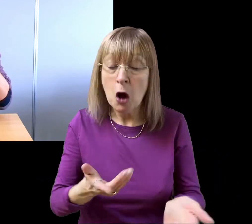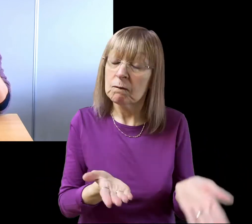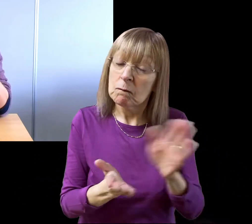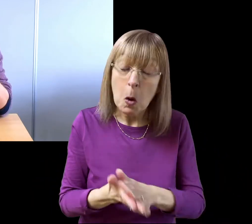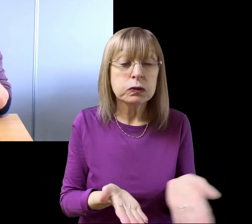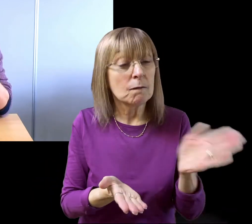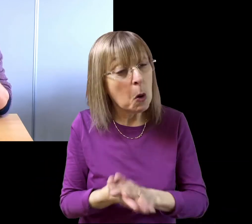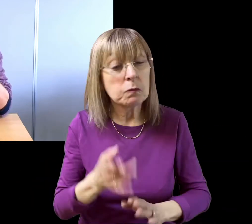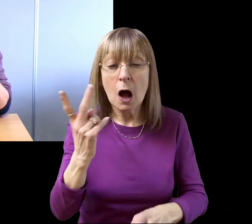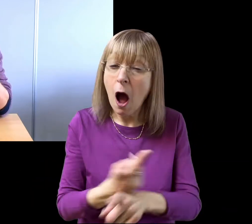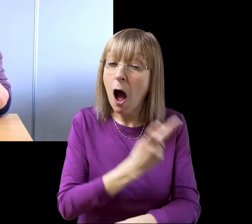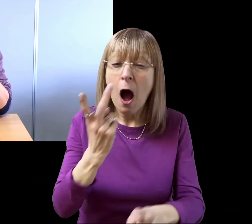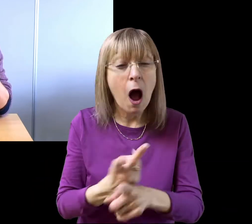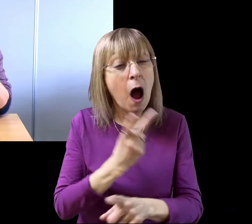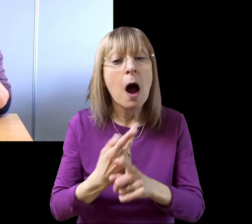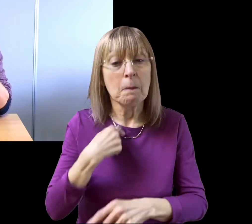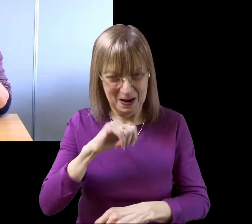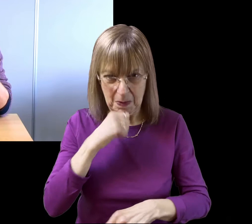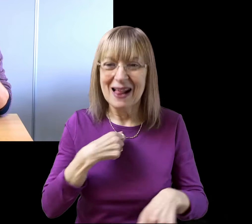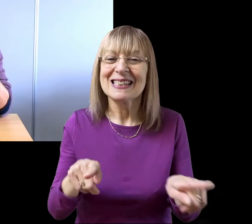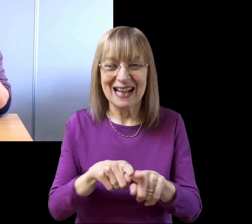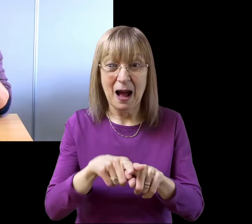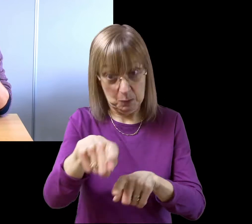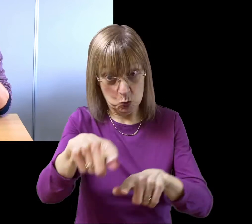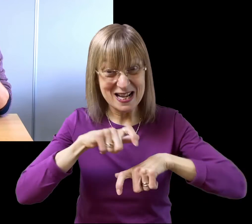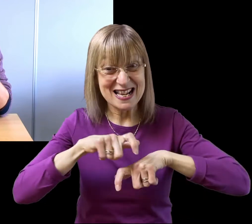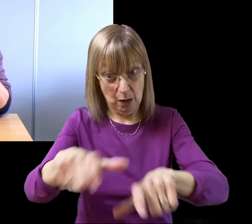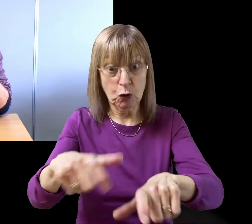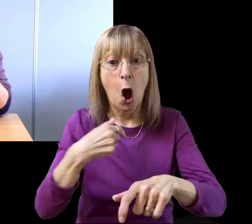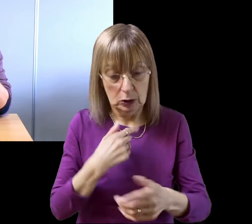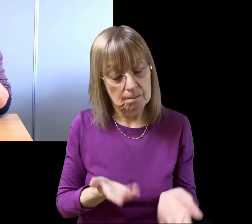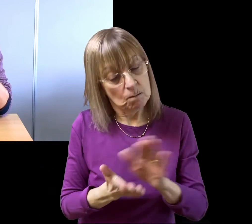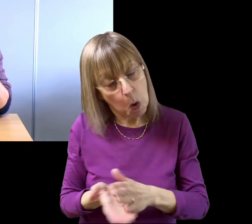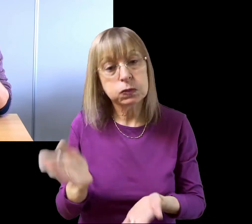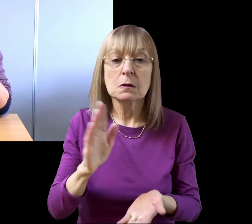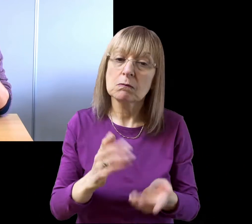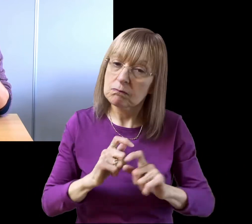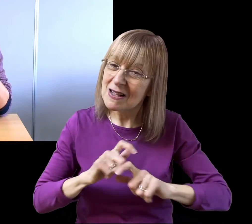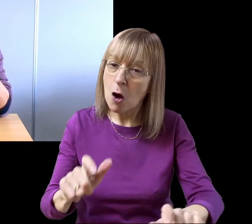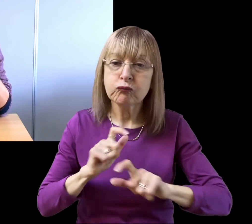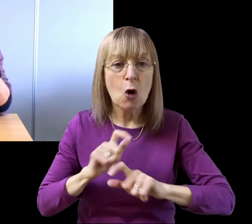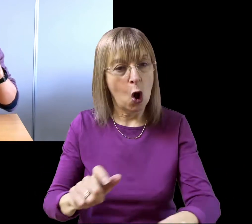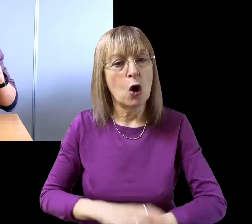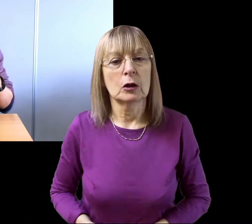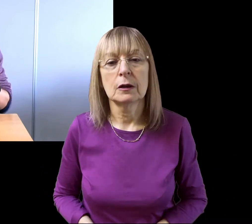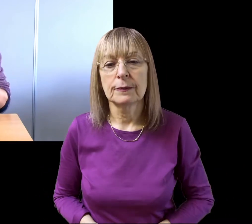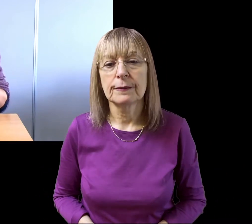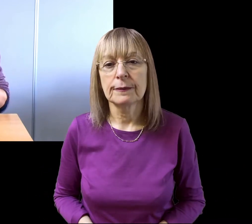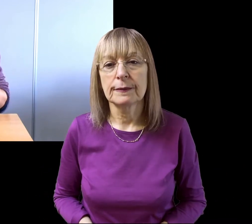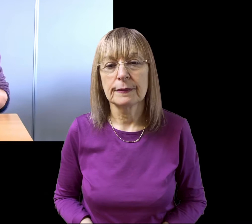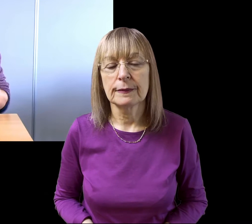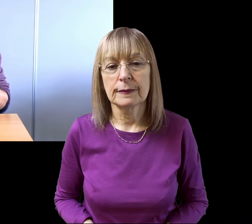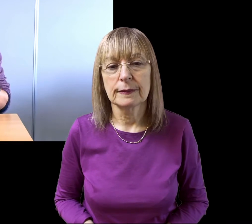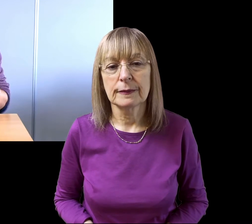What I would like you to do is to go on folding as many times as you can. I'm going to do